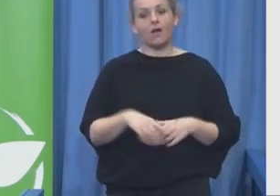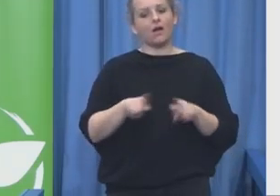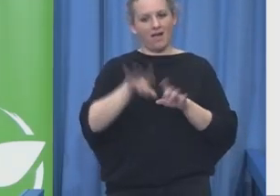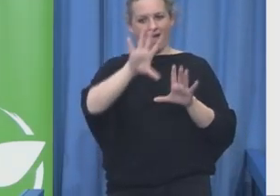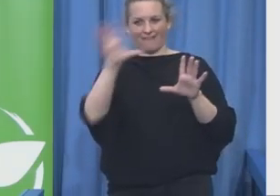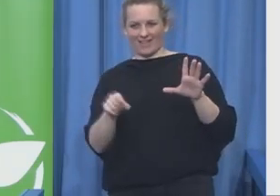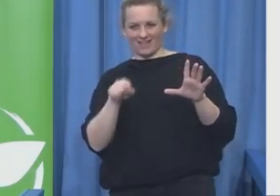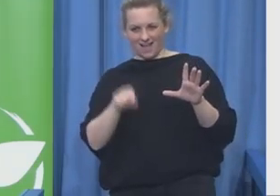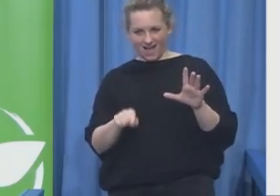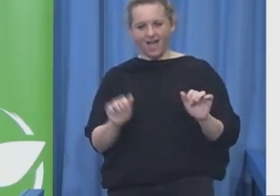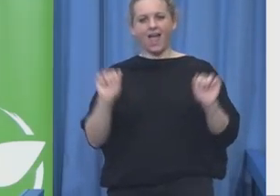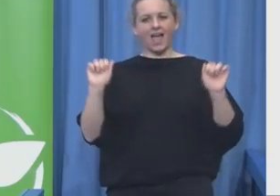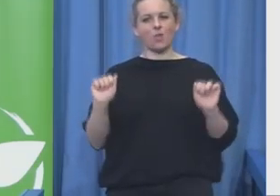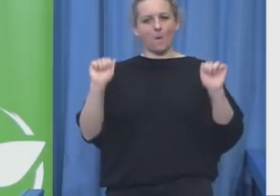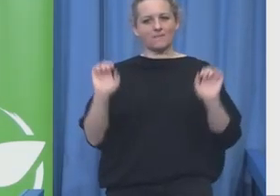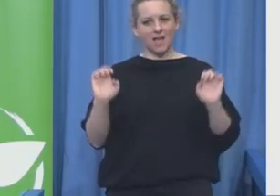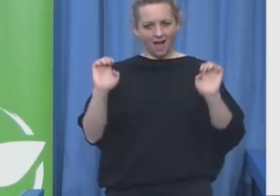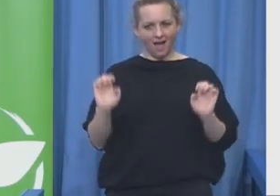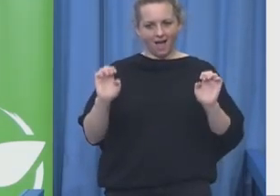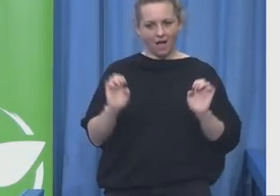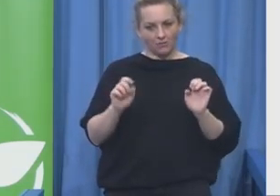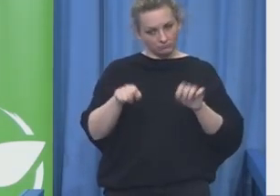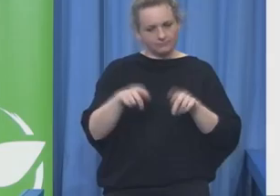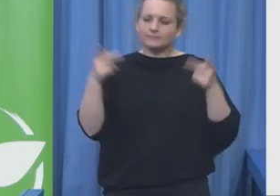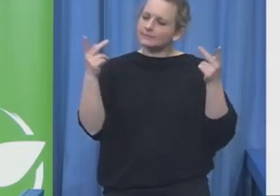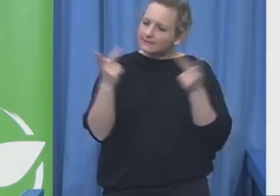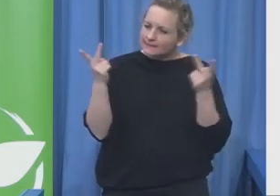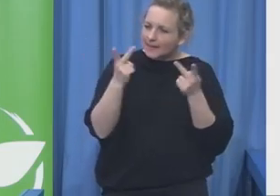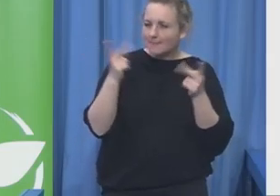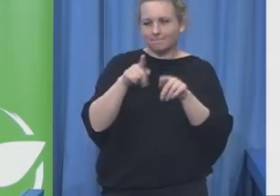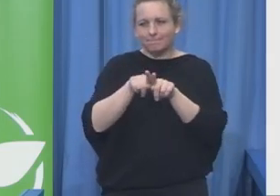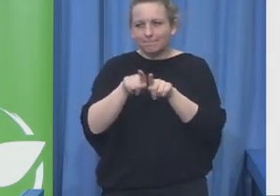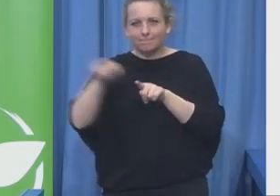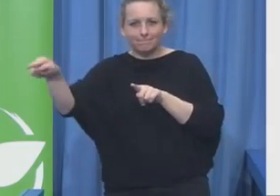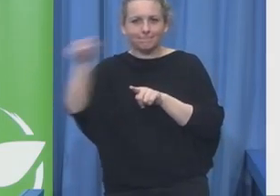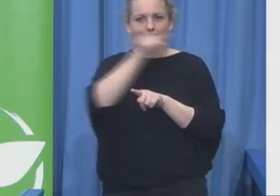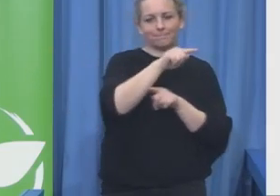from these technical and vocational education training centers. And